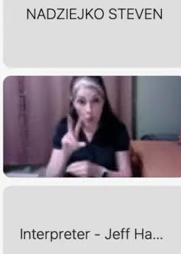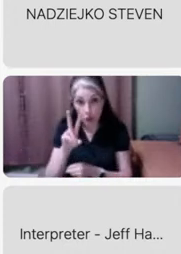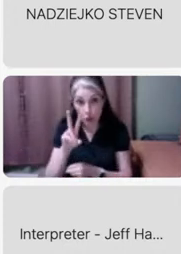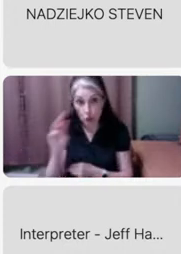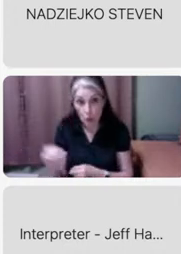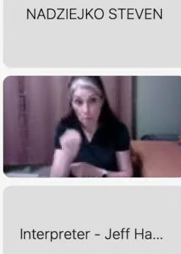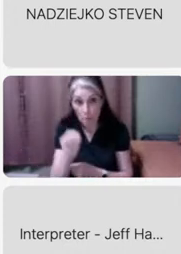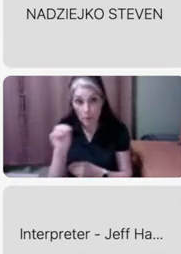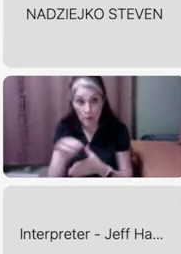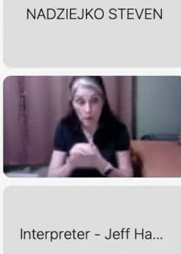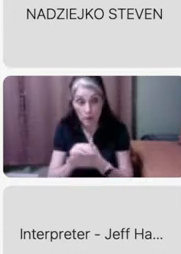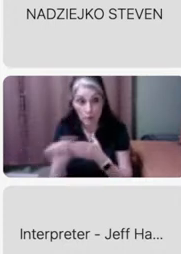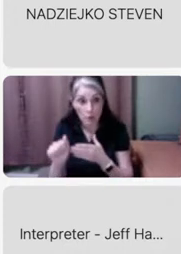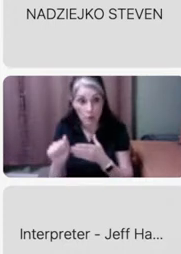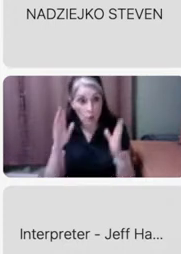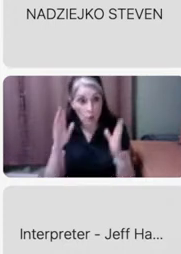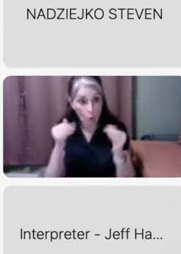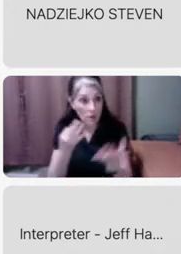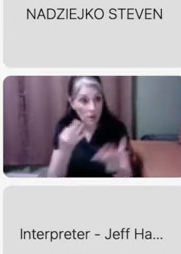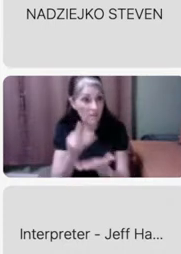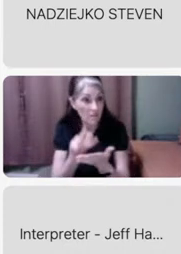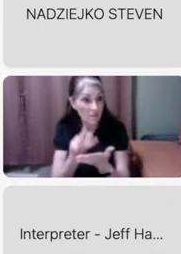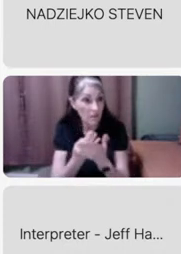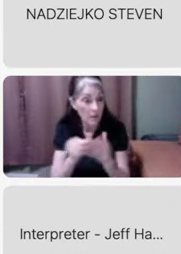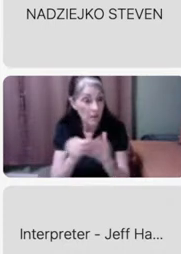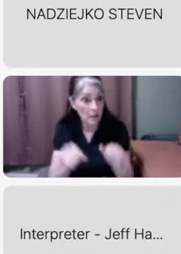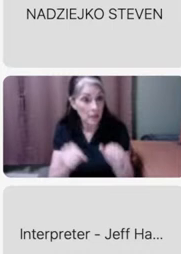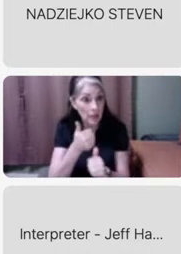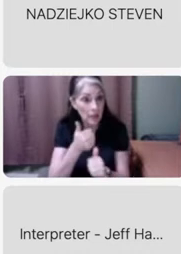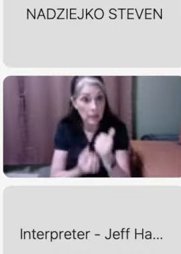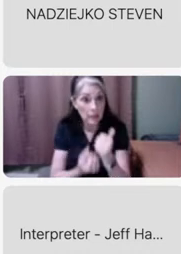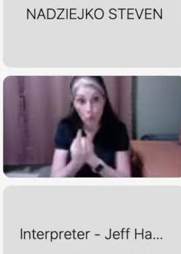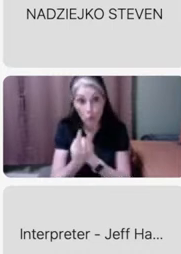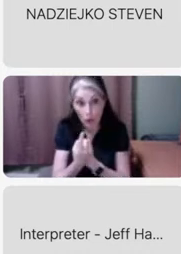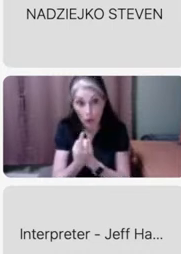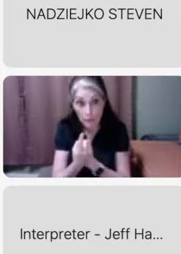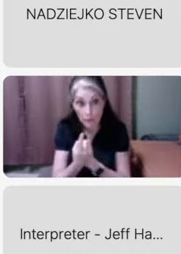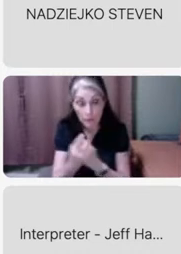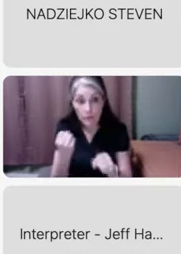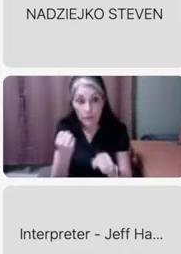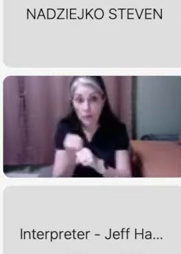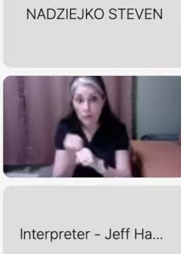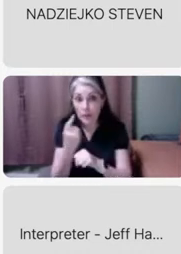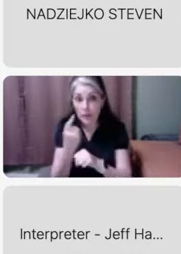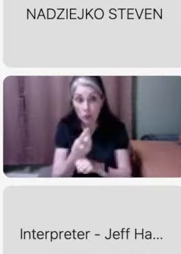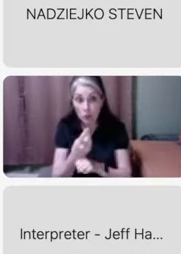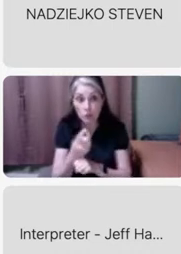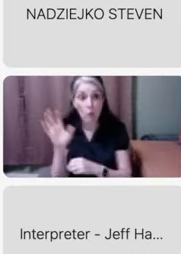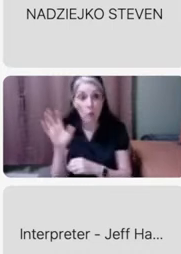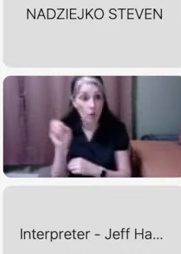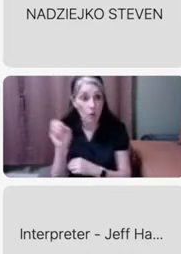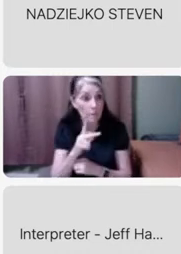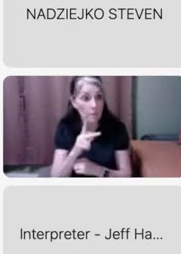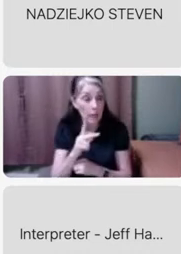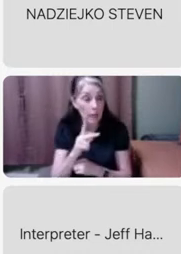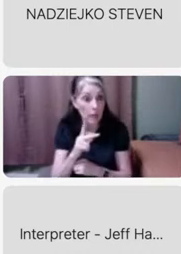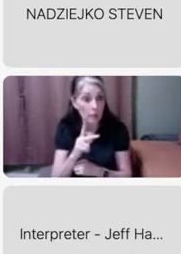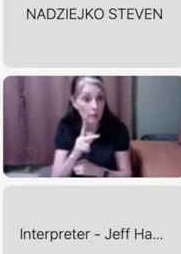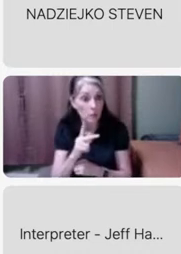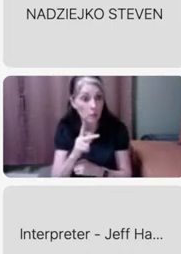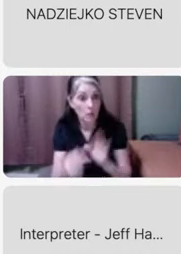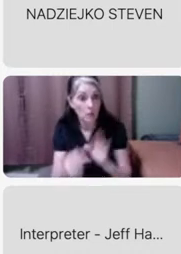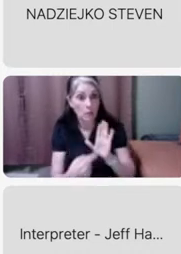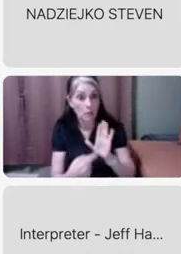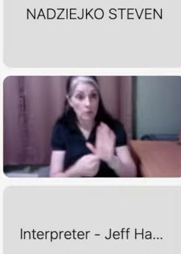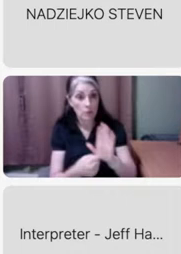we're able to fund um each of those um for next year and so this will come back with what we presented on the 28th into our